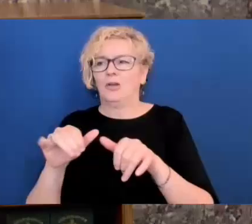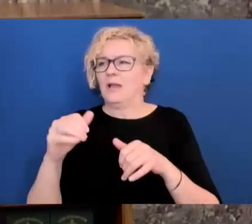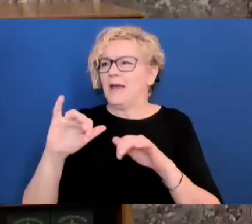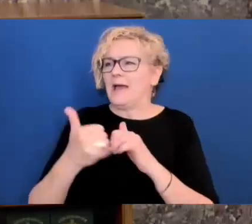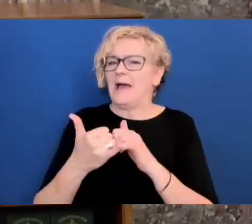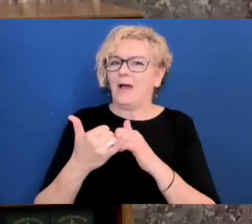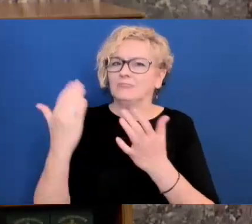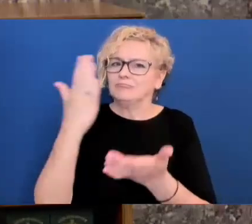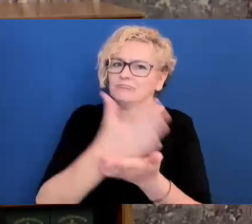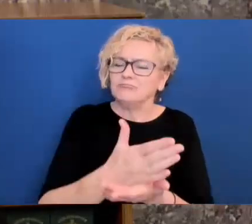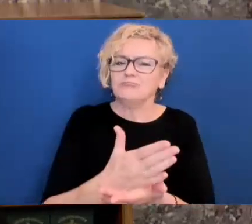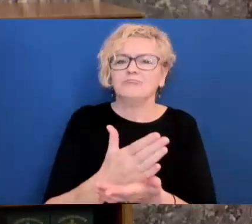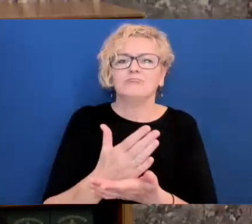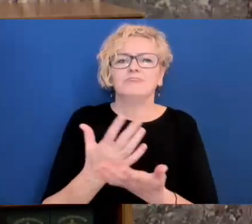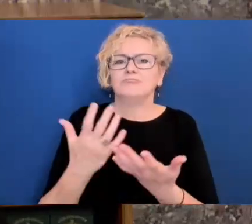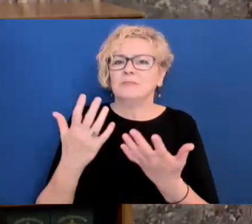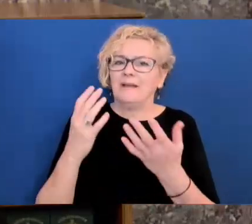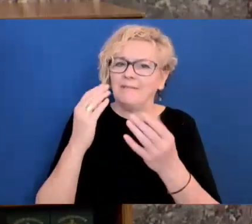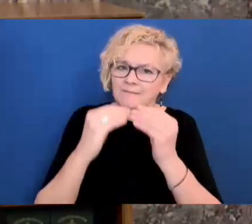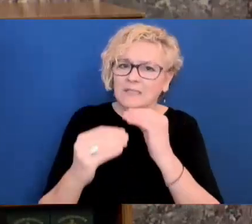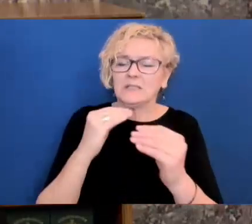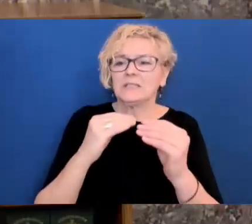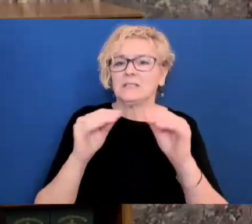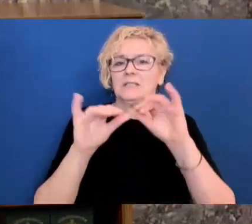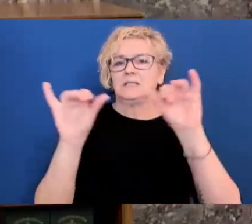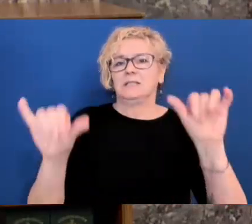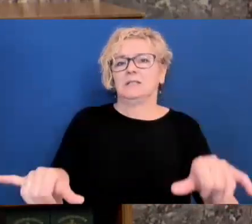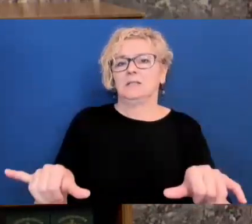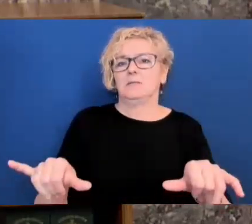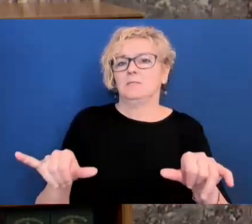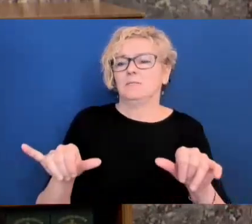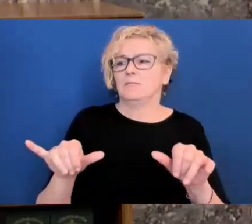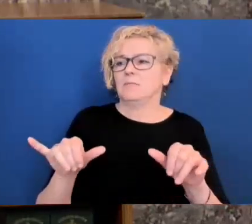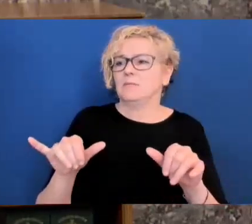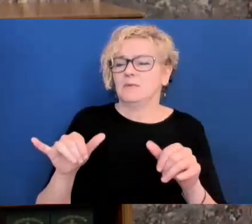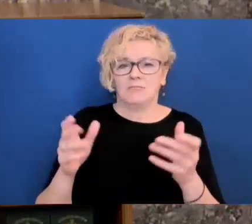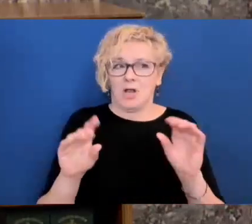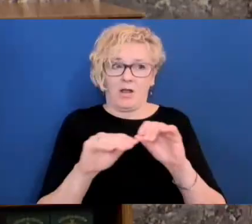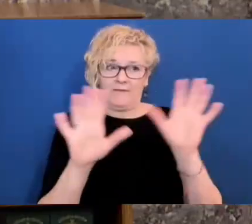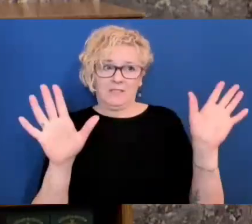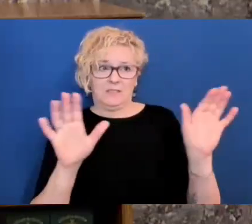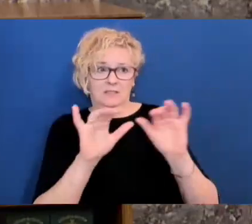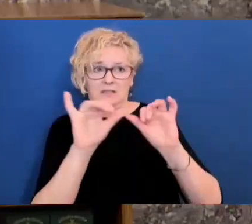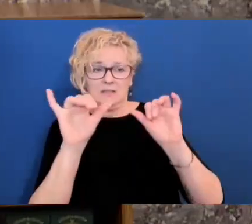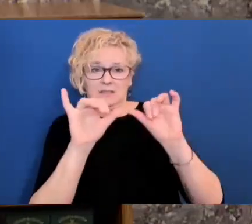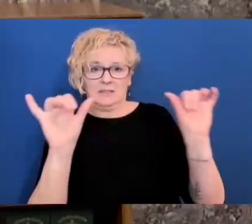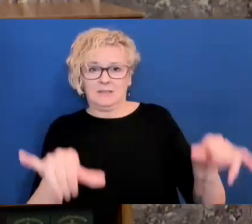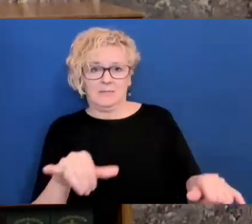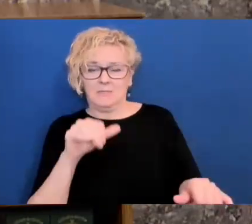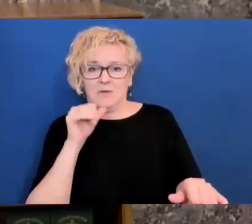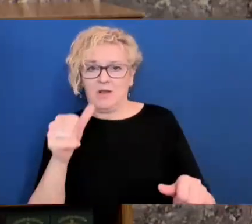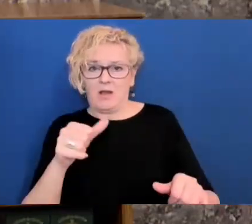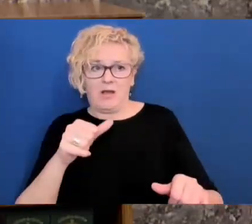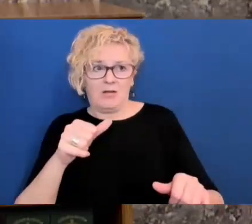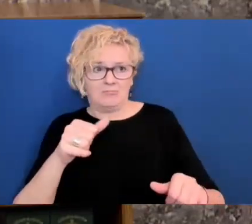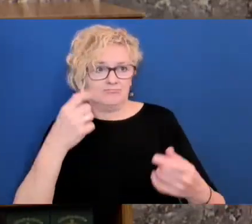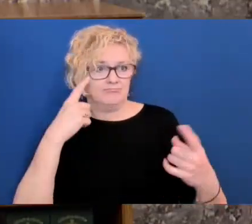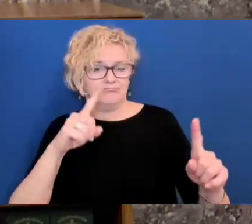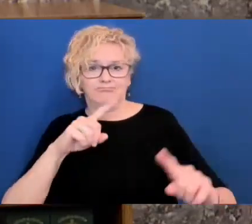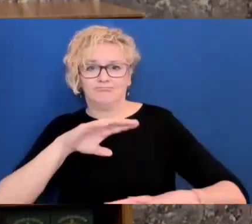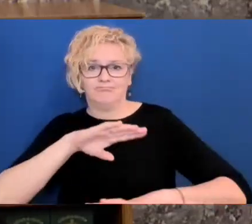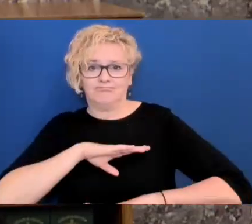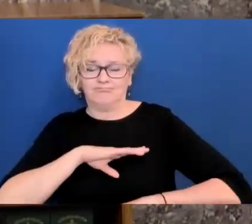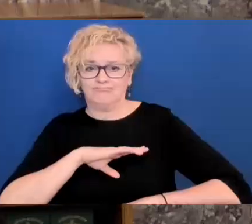to fix the system that is clearly not meeting the needs and quite frankly is broken, so that we can